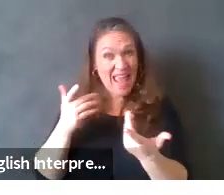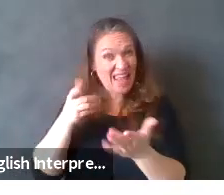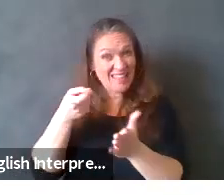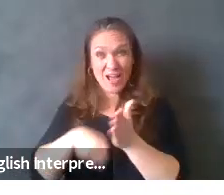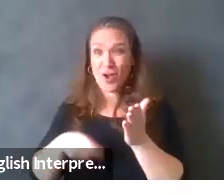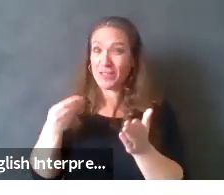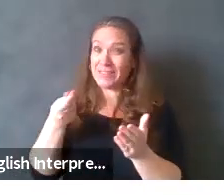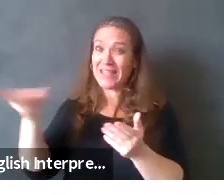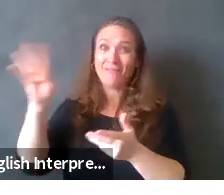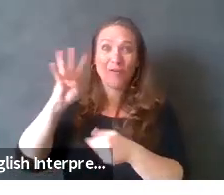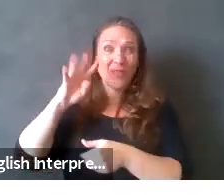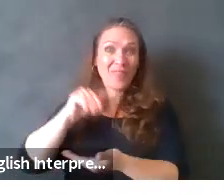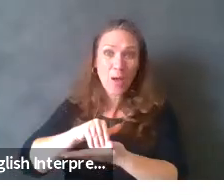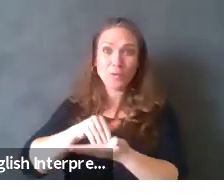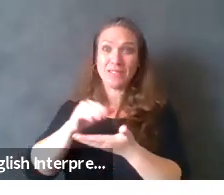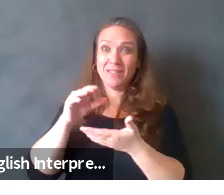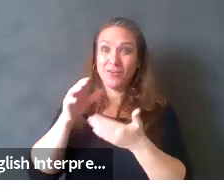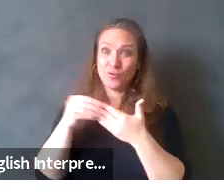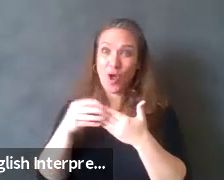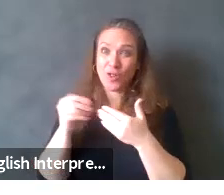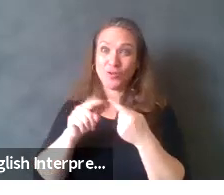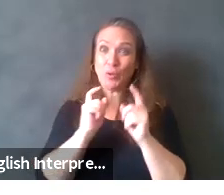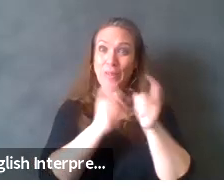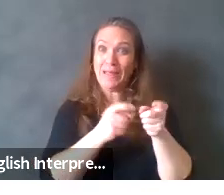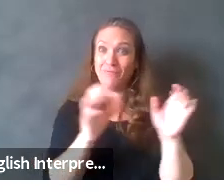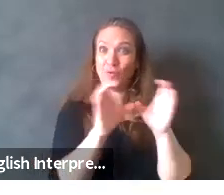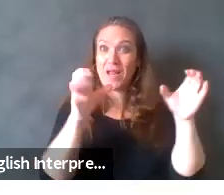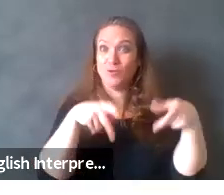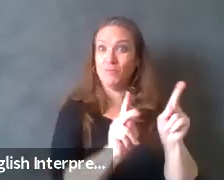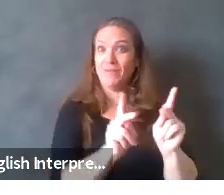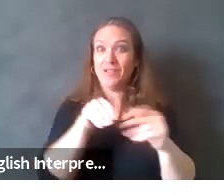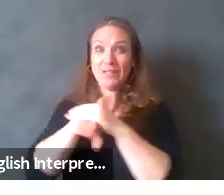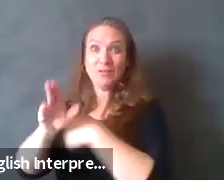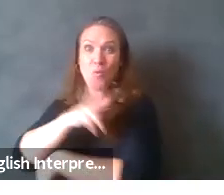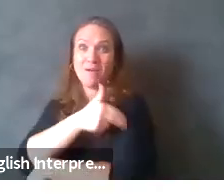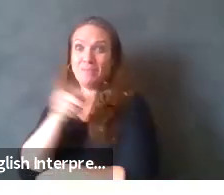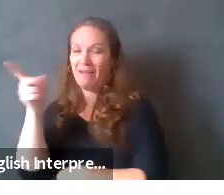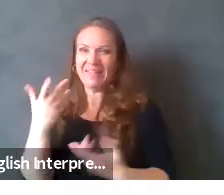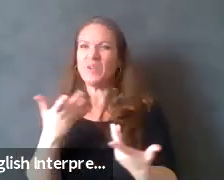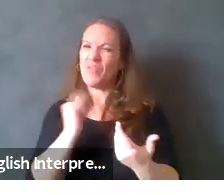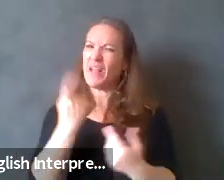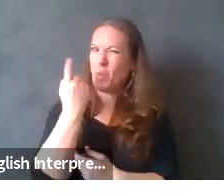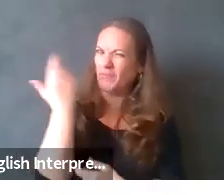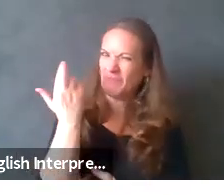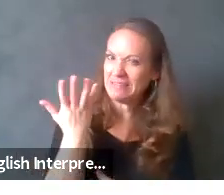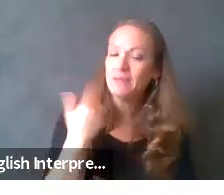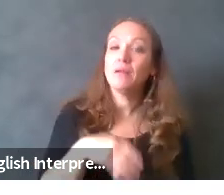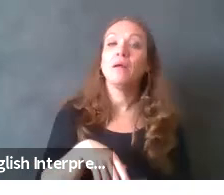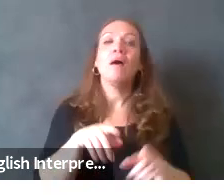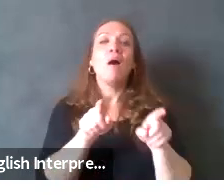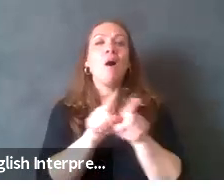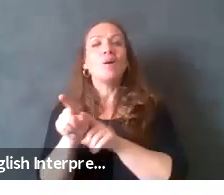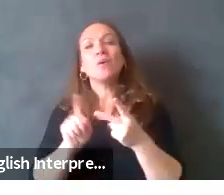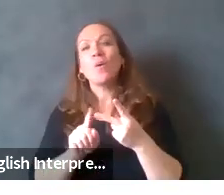to credential and privilege physicians. So that is one reason we do not have them. The other is a risk tolerance.